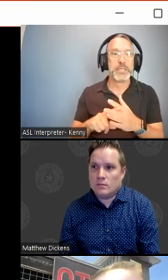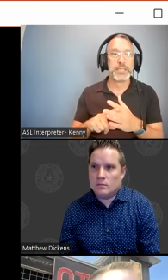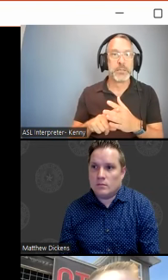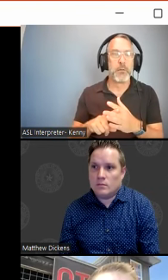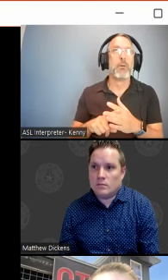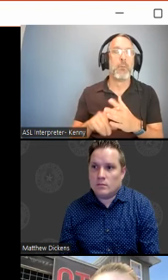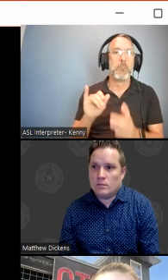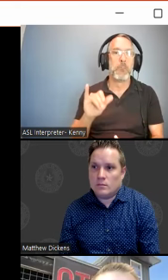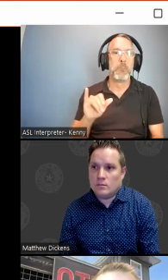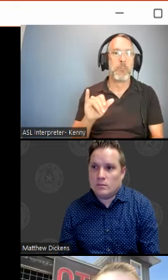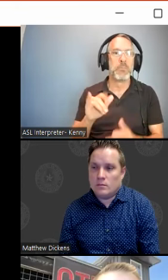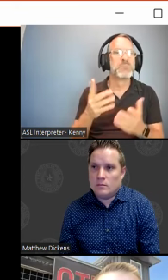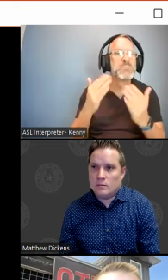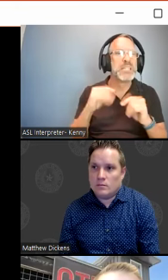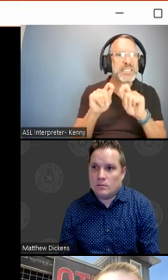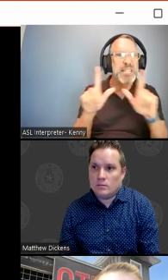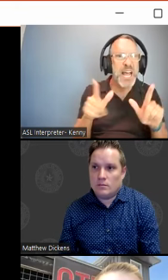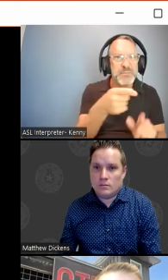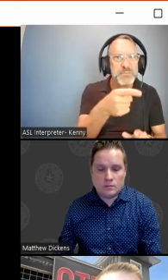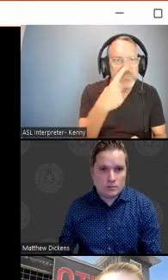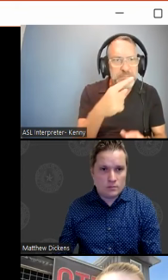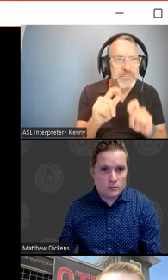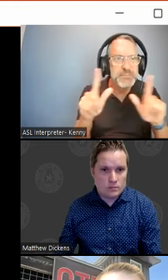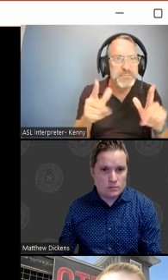hit. Let's go to the next slide.